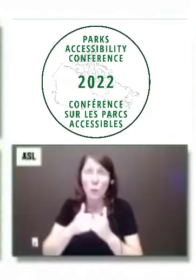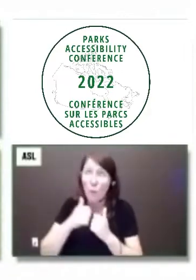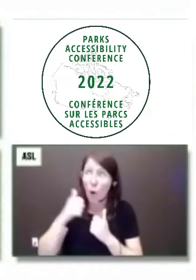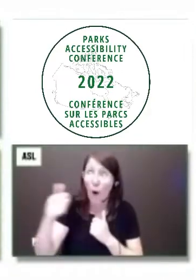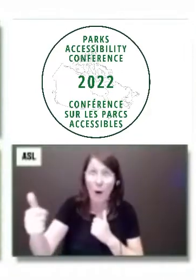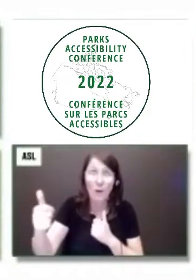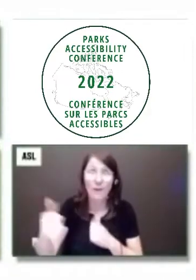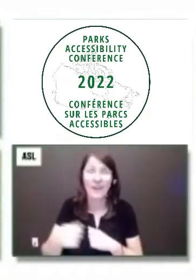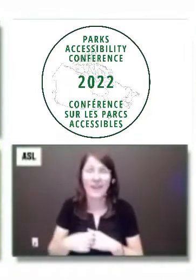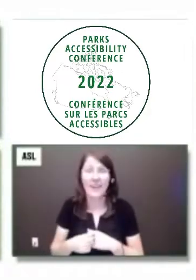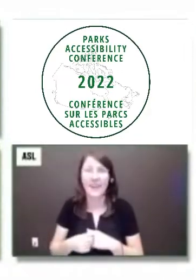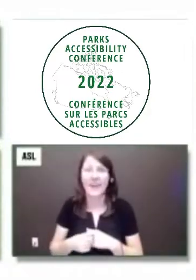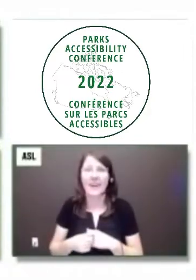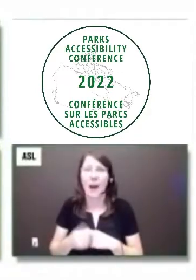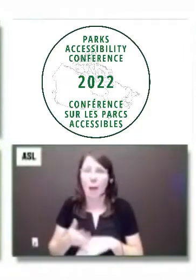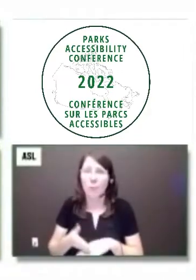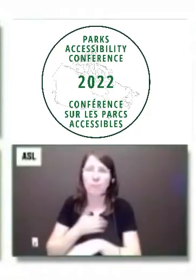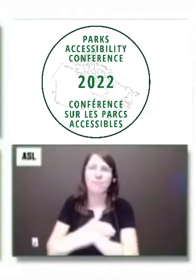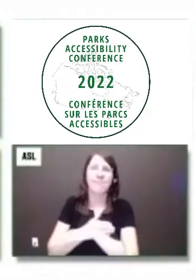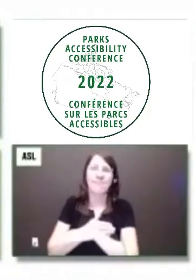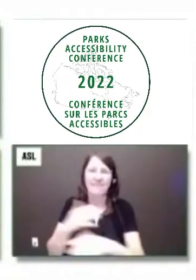more exciting, I think,